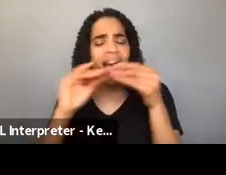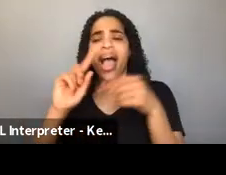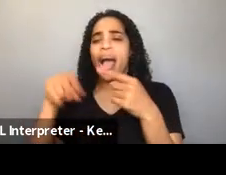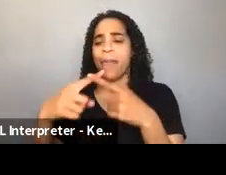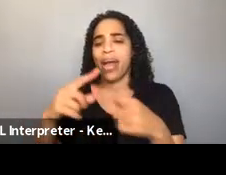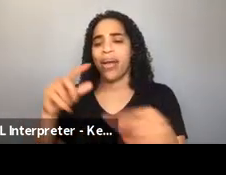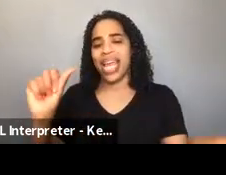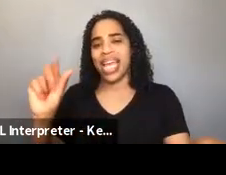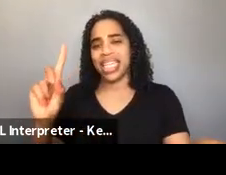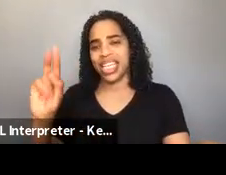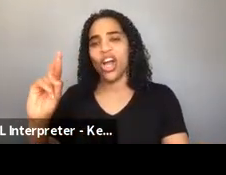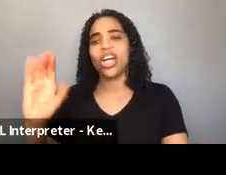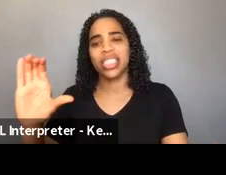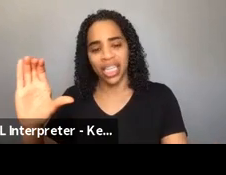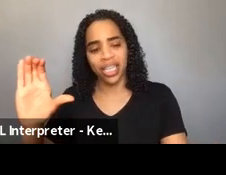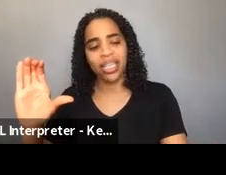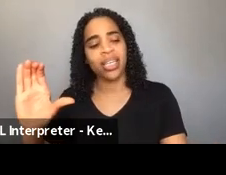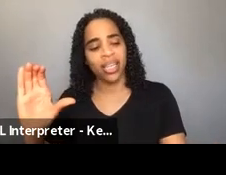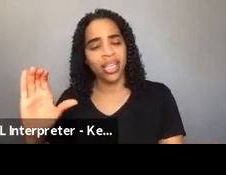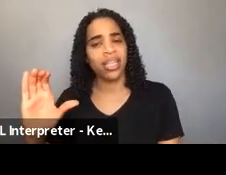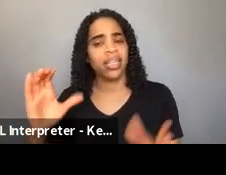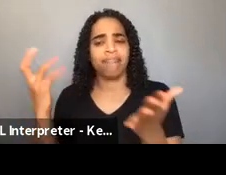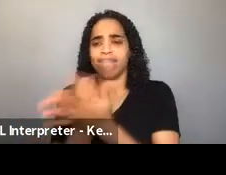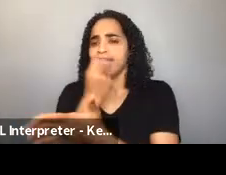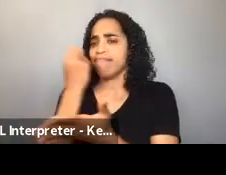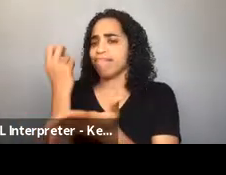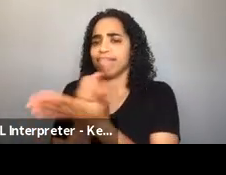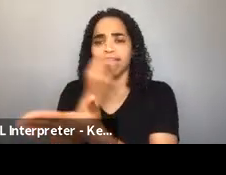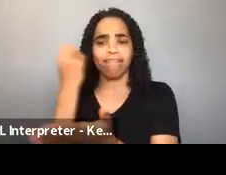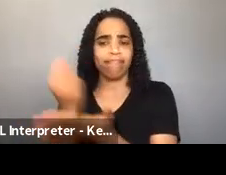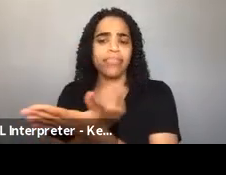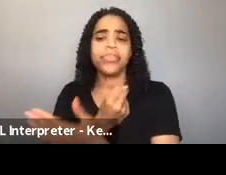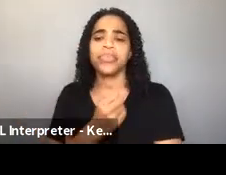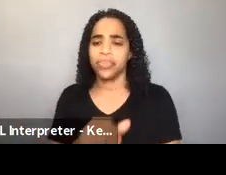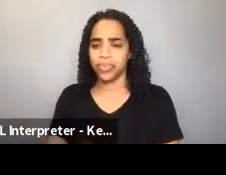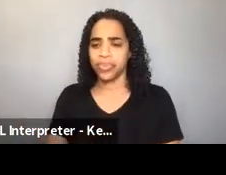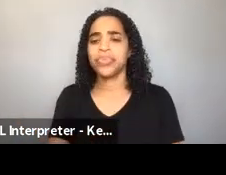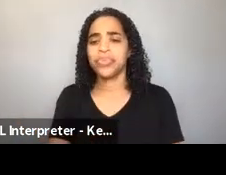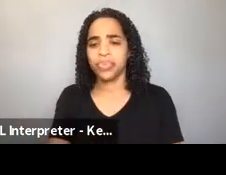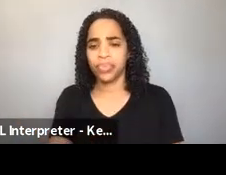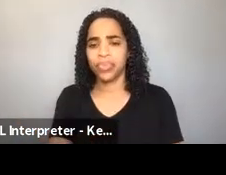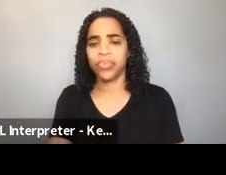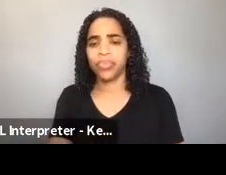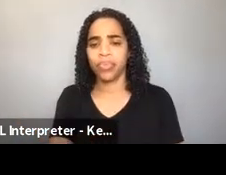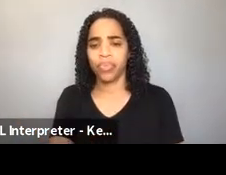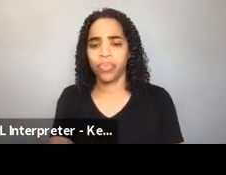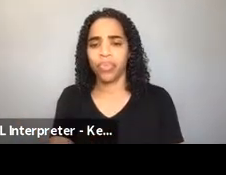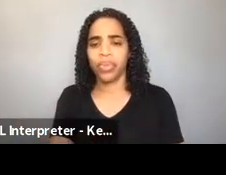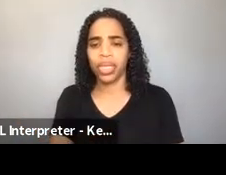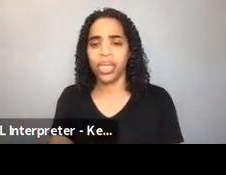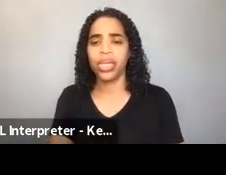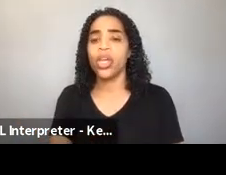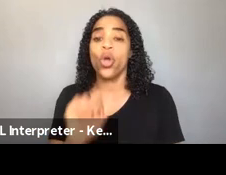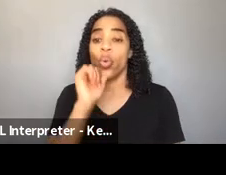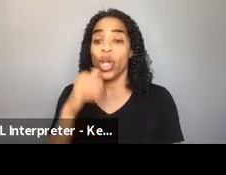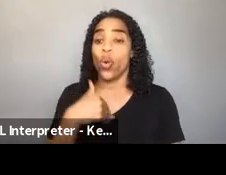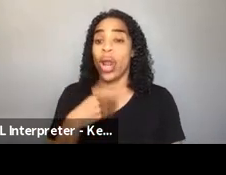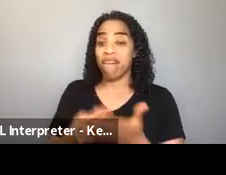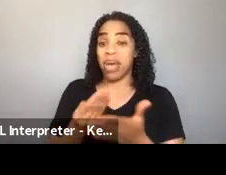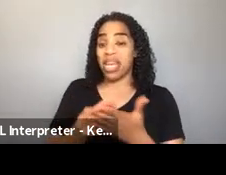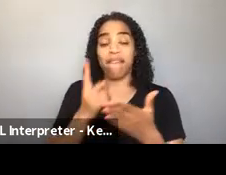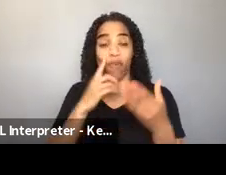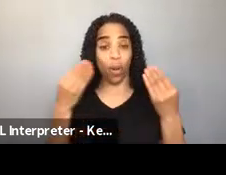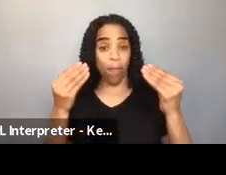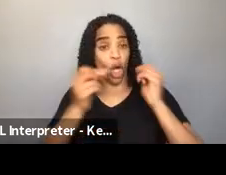It's an unused resource. We don't have, part of our problem is we really don't have marketing funds right now. So